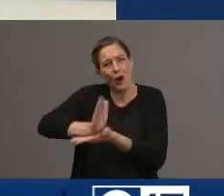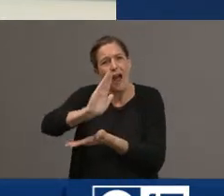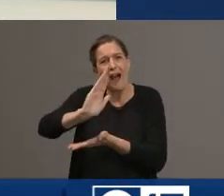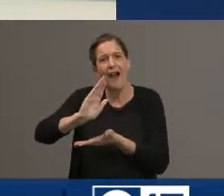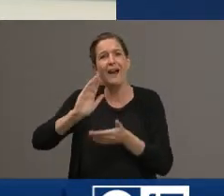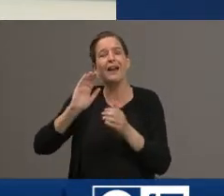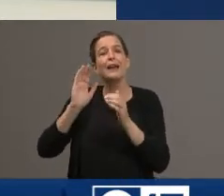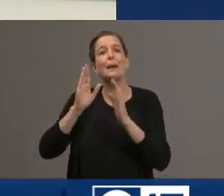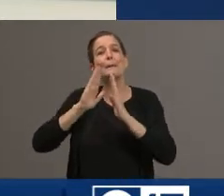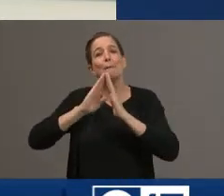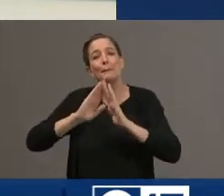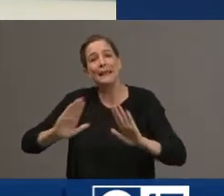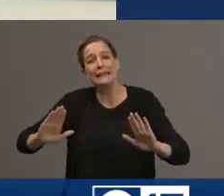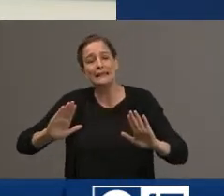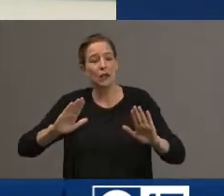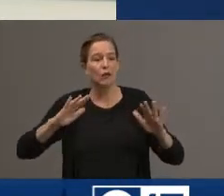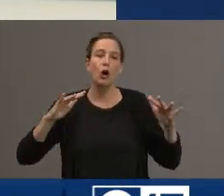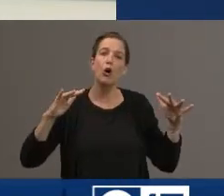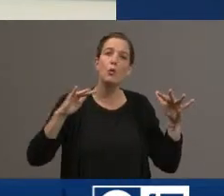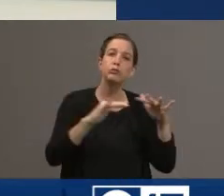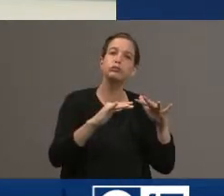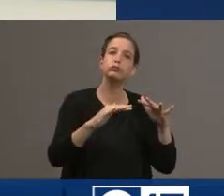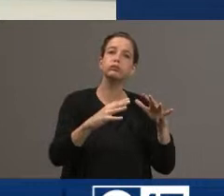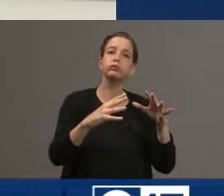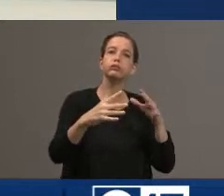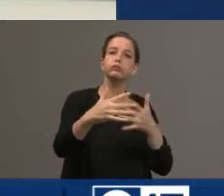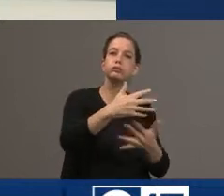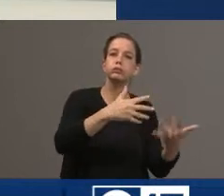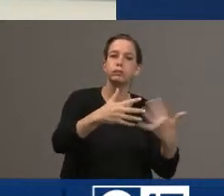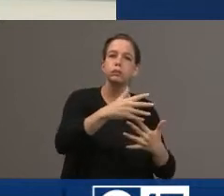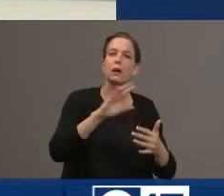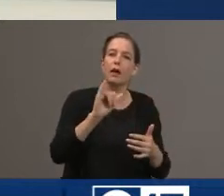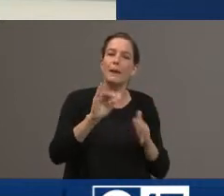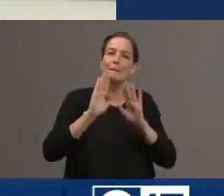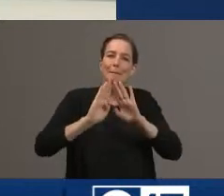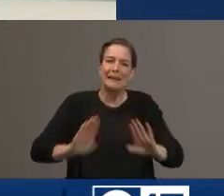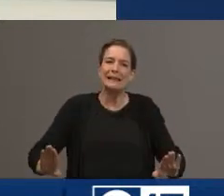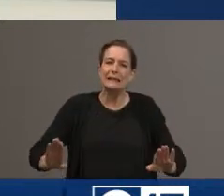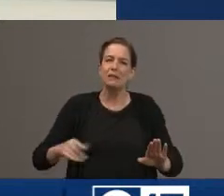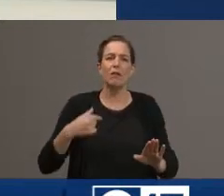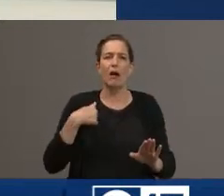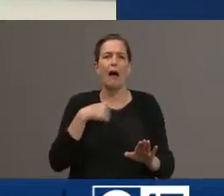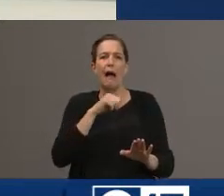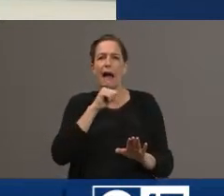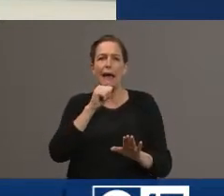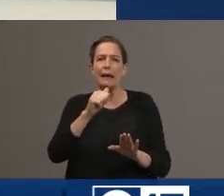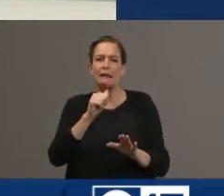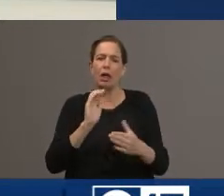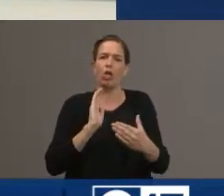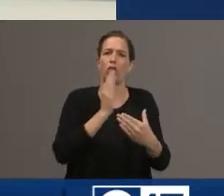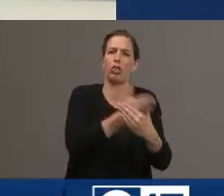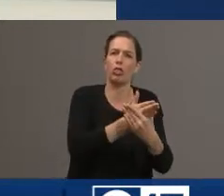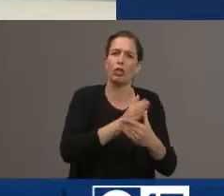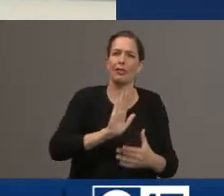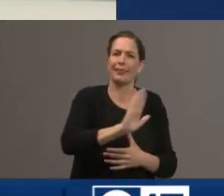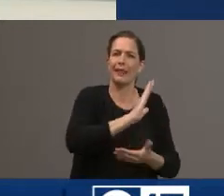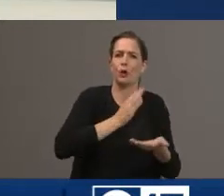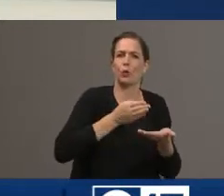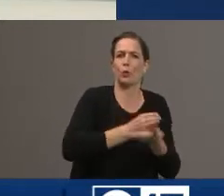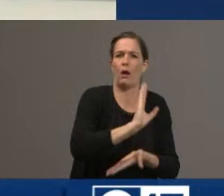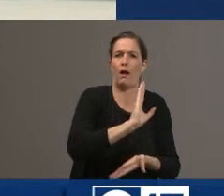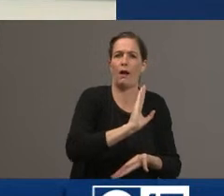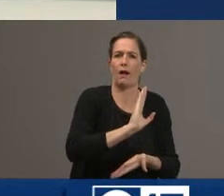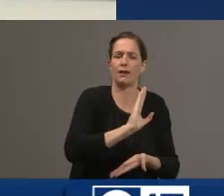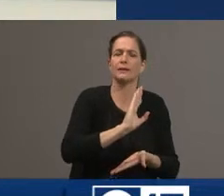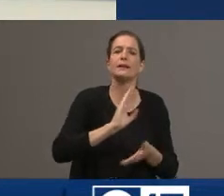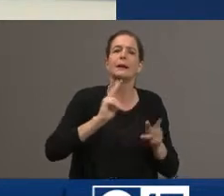be infringed. It is an election year in the United States, and people's constitutional rights will